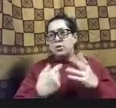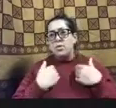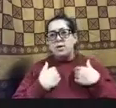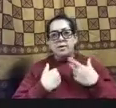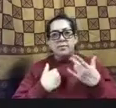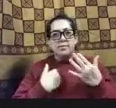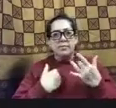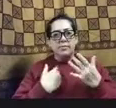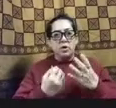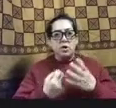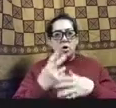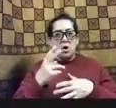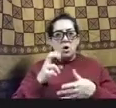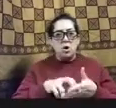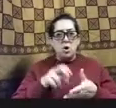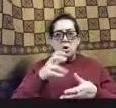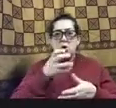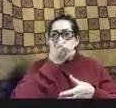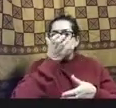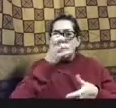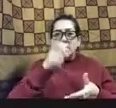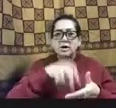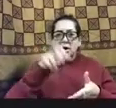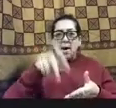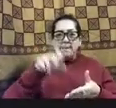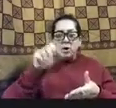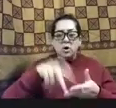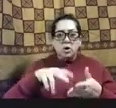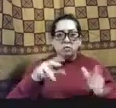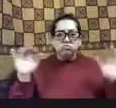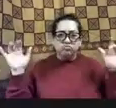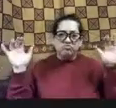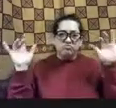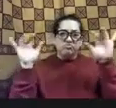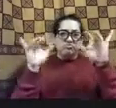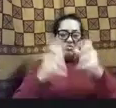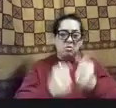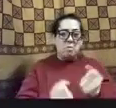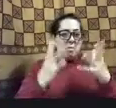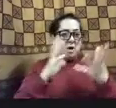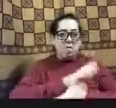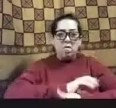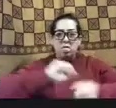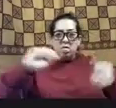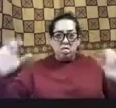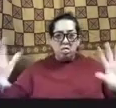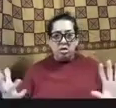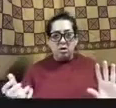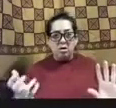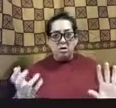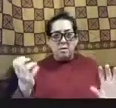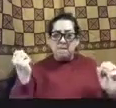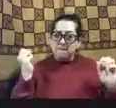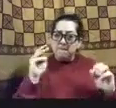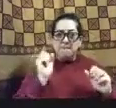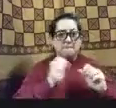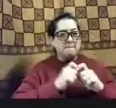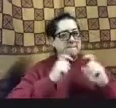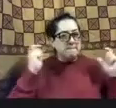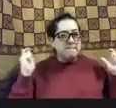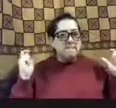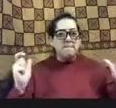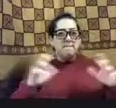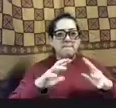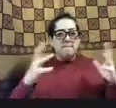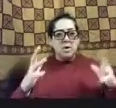a grasshopper infestation. And, you know, grasshoppers wiped out a massive amount of